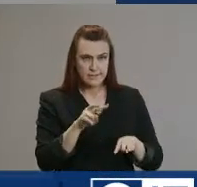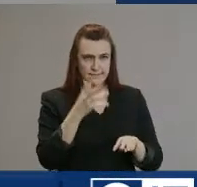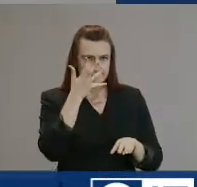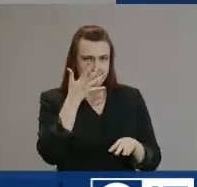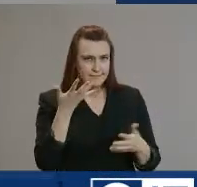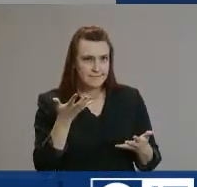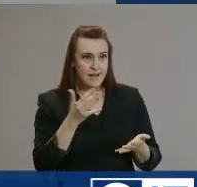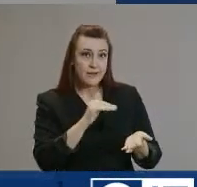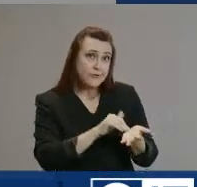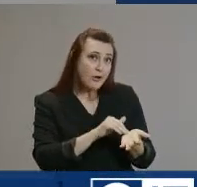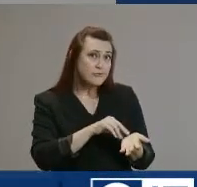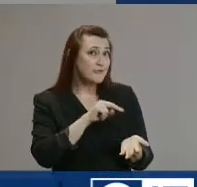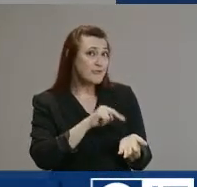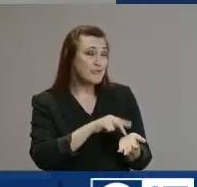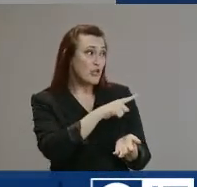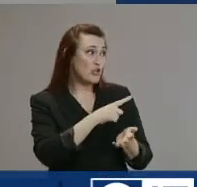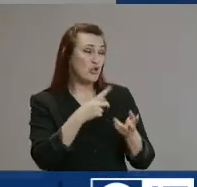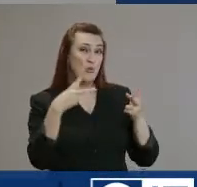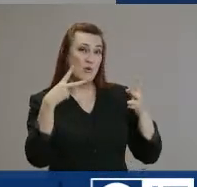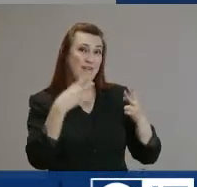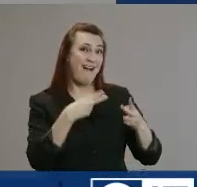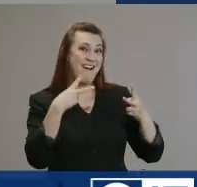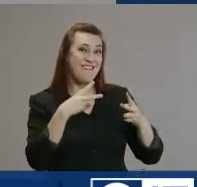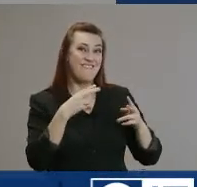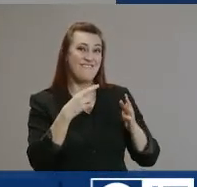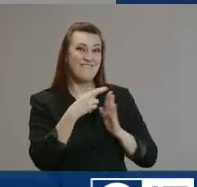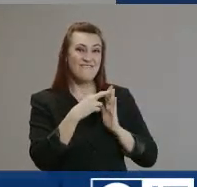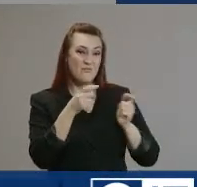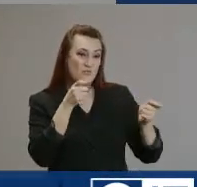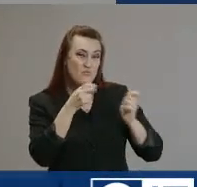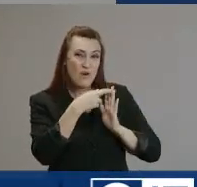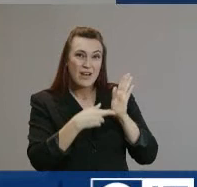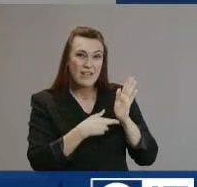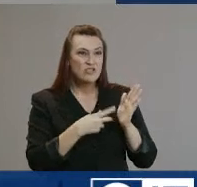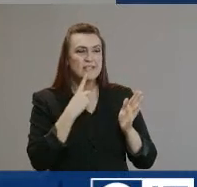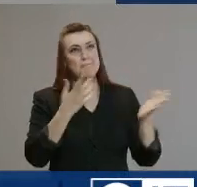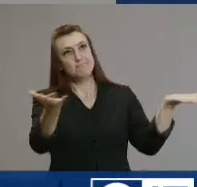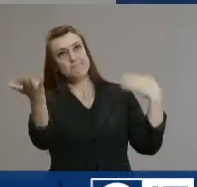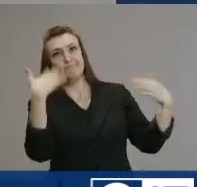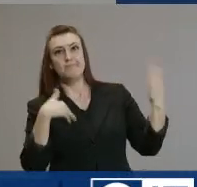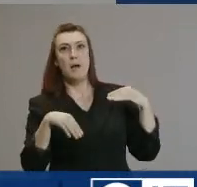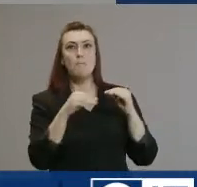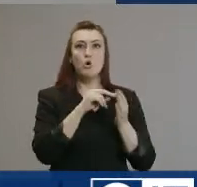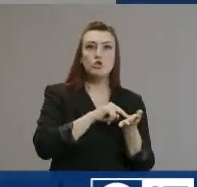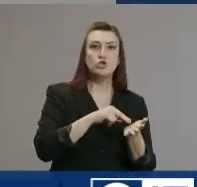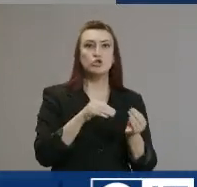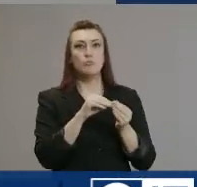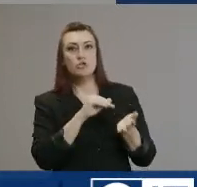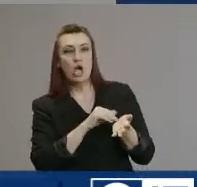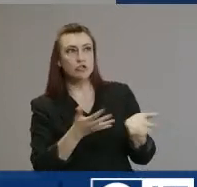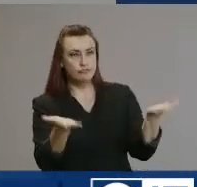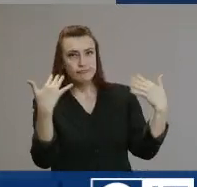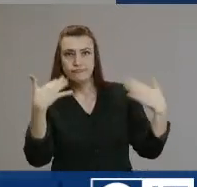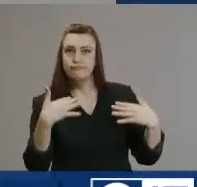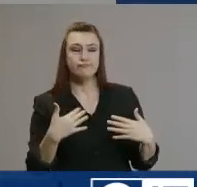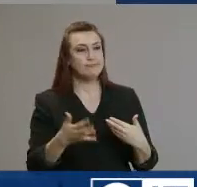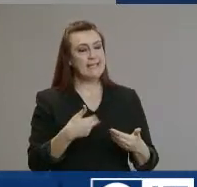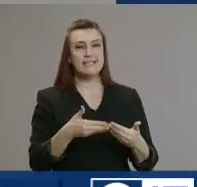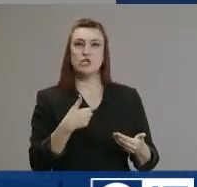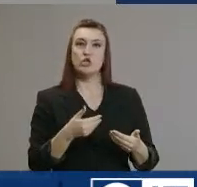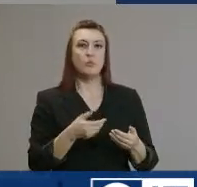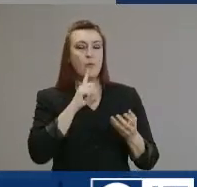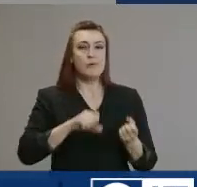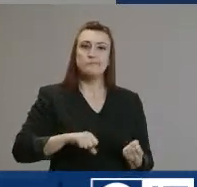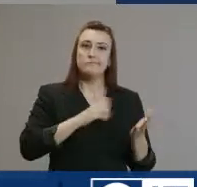cut regulations early on so you could access more because you were worried about them being in short supply. Can you guarantee Arizonans that there are enough doctors